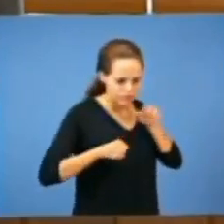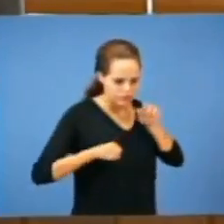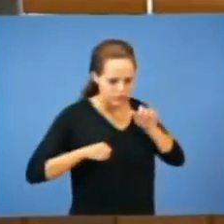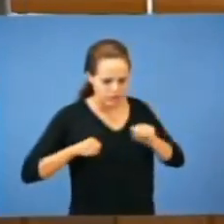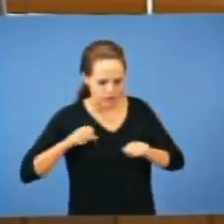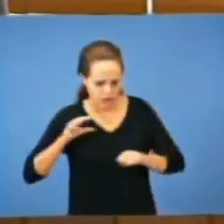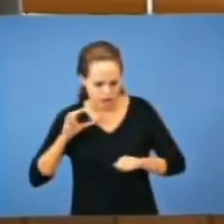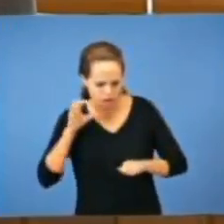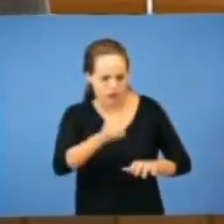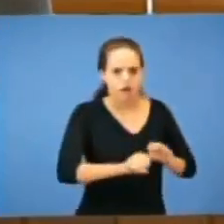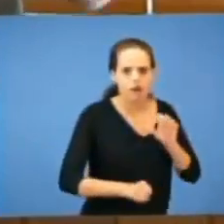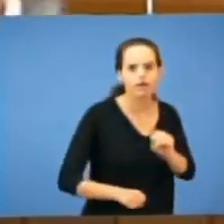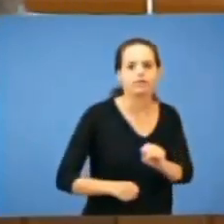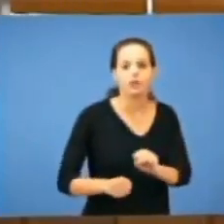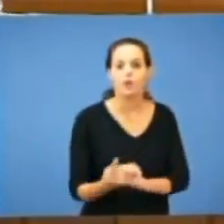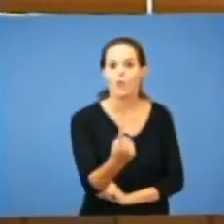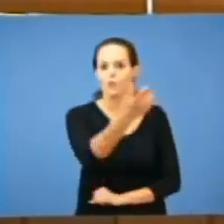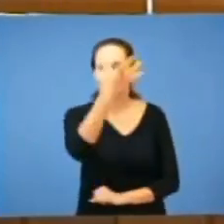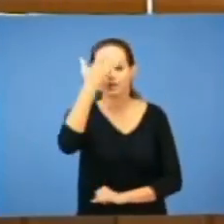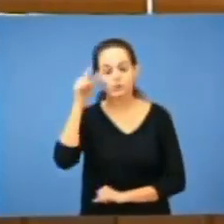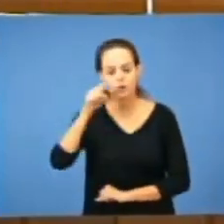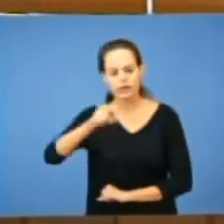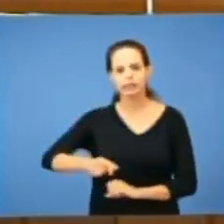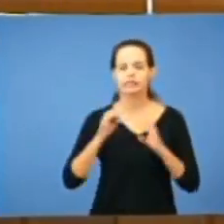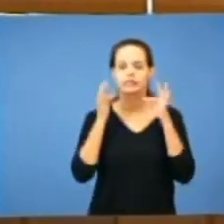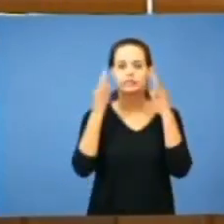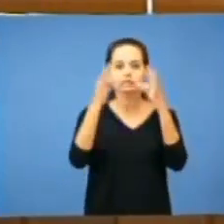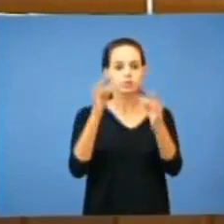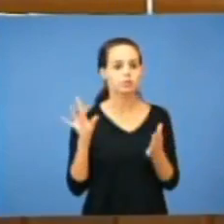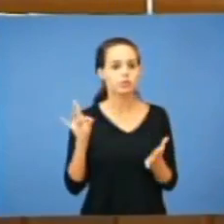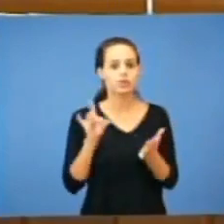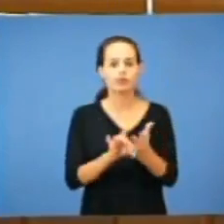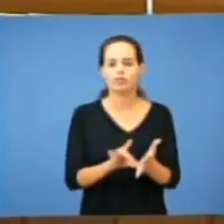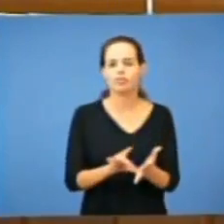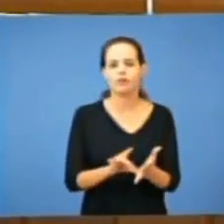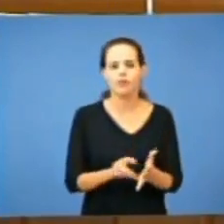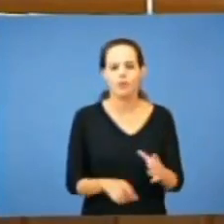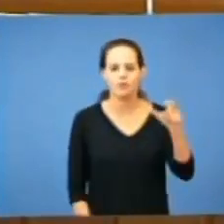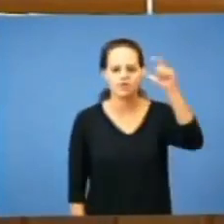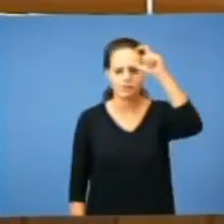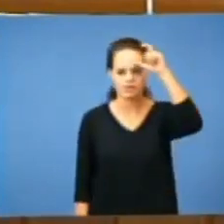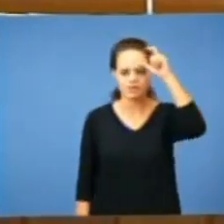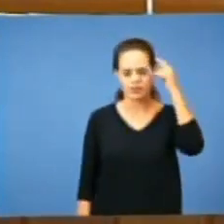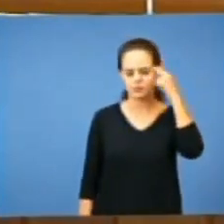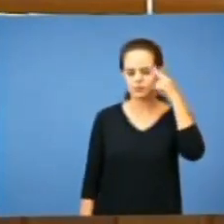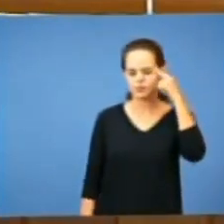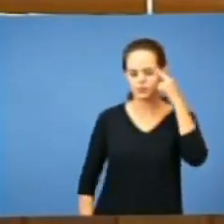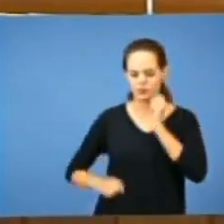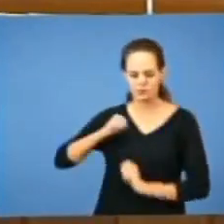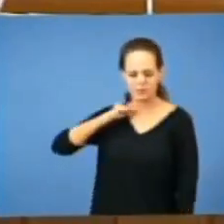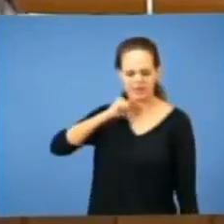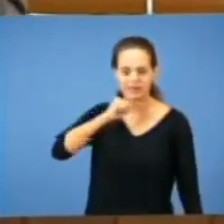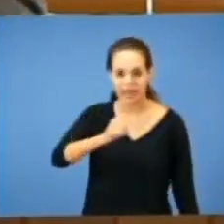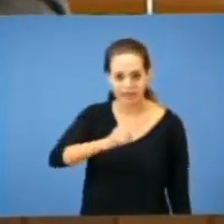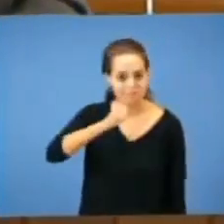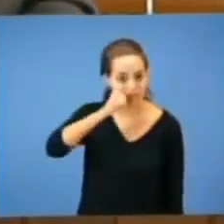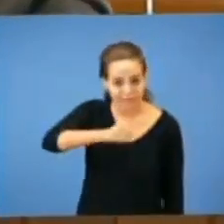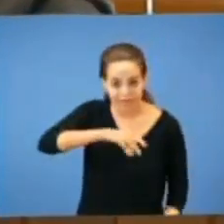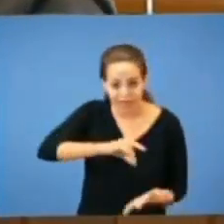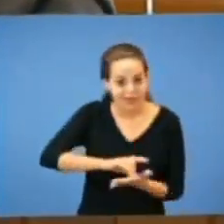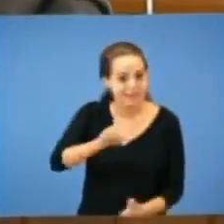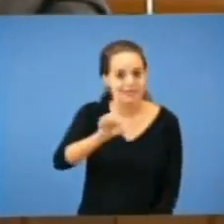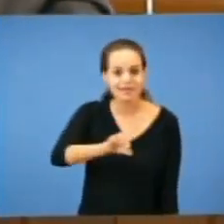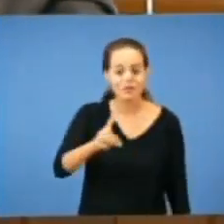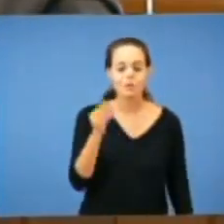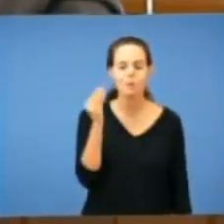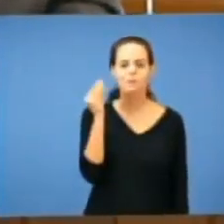was one person giving a witness. What the enemy thought was going to kill, he was not killing.